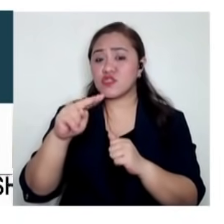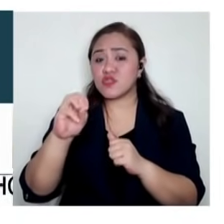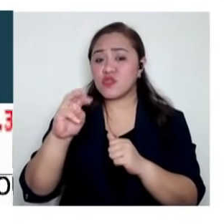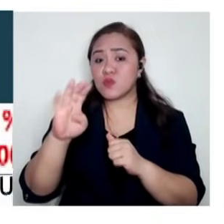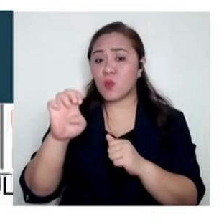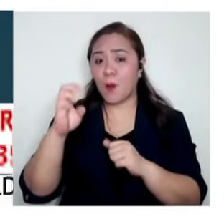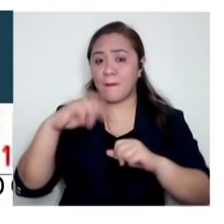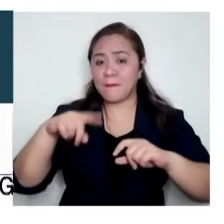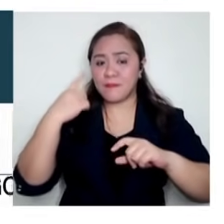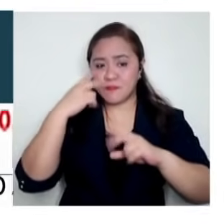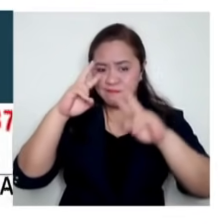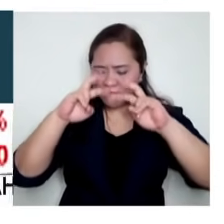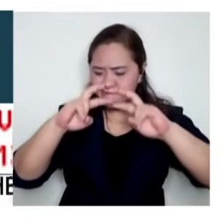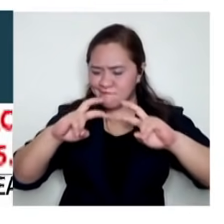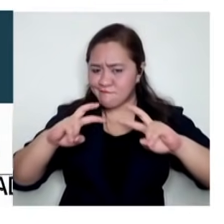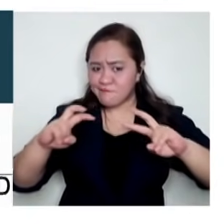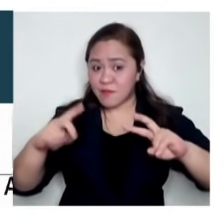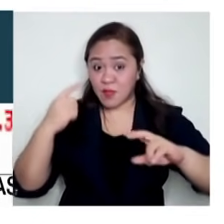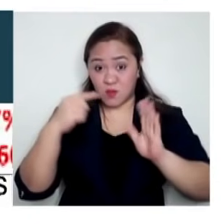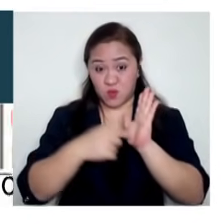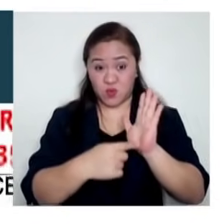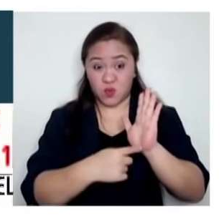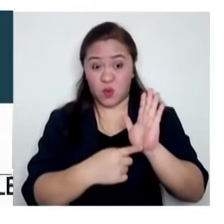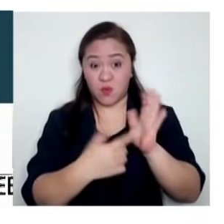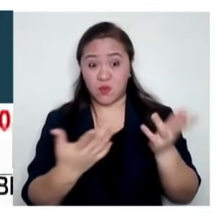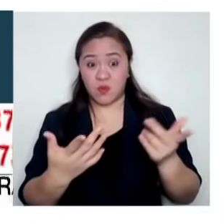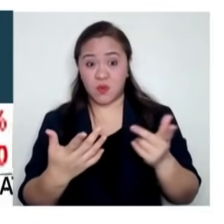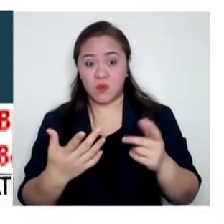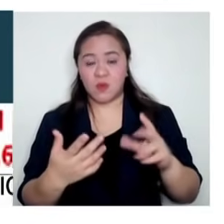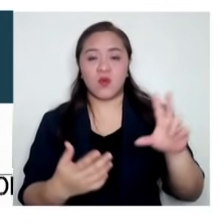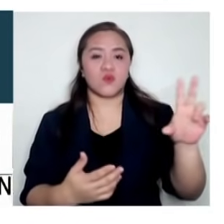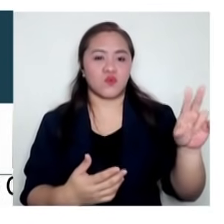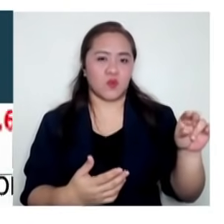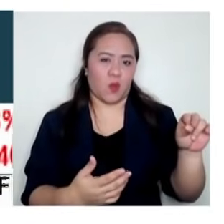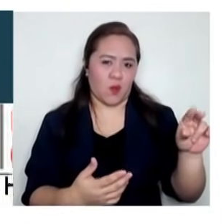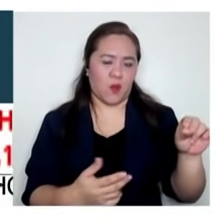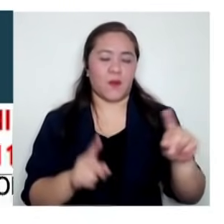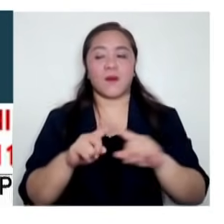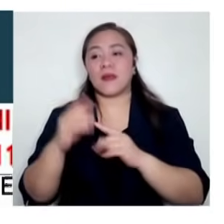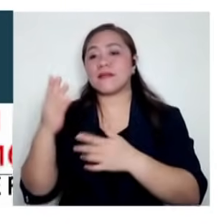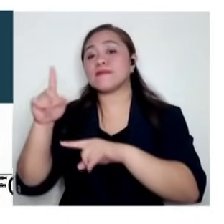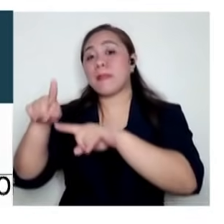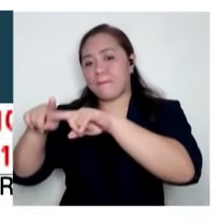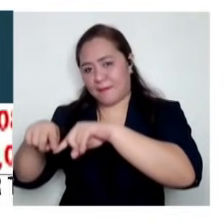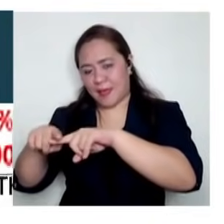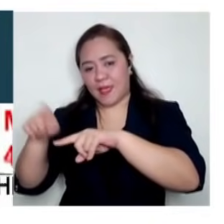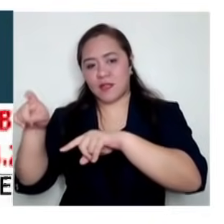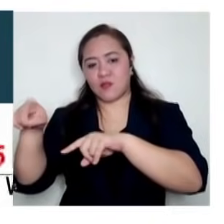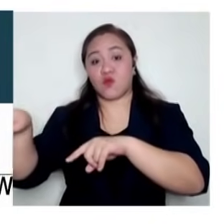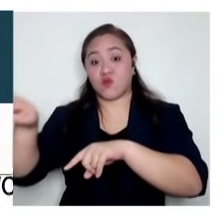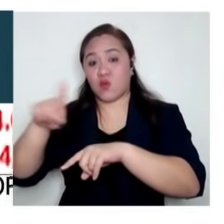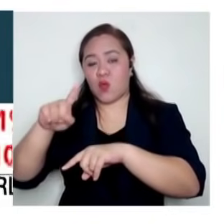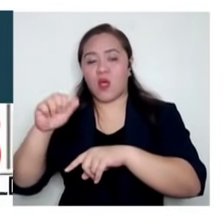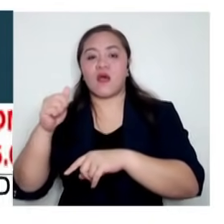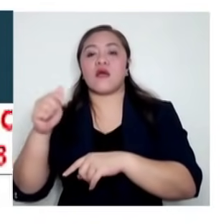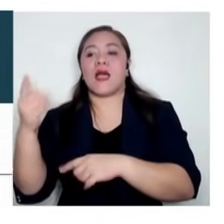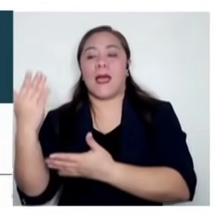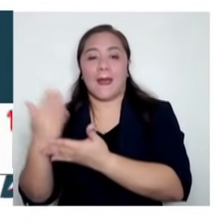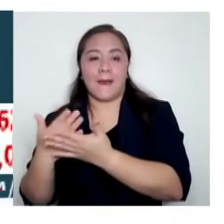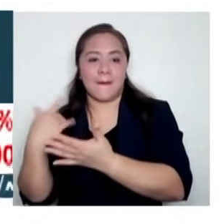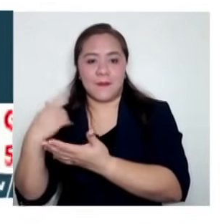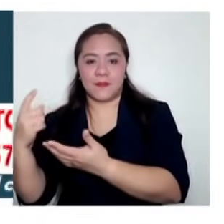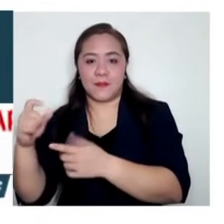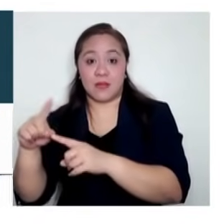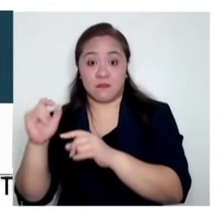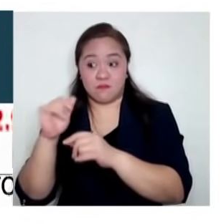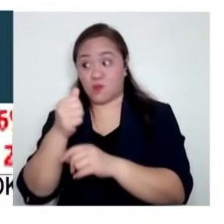samples? No, this is just for positive sampling, Carmina. So we are not testing everybody who turns